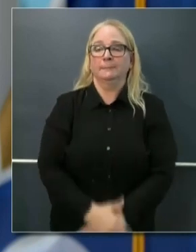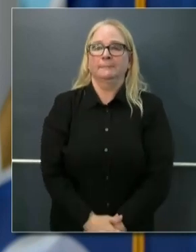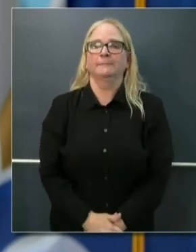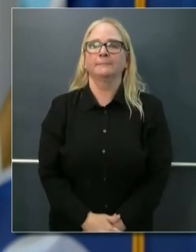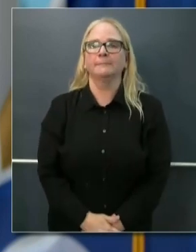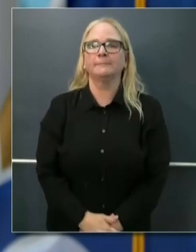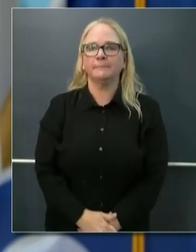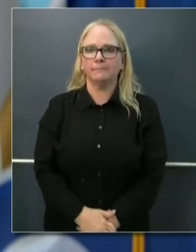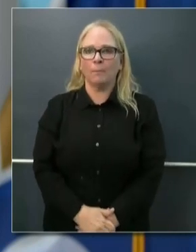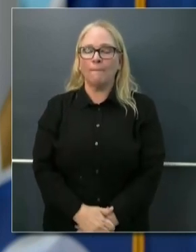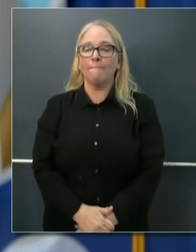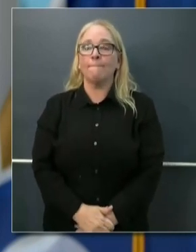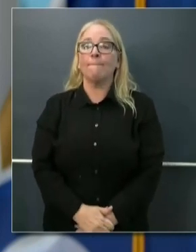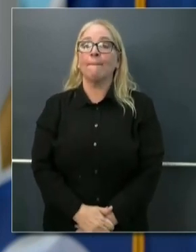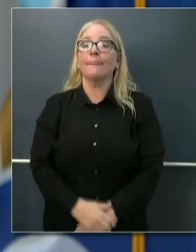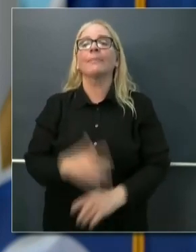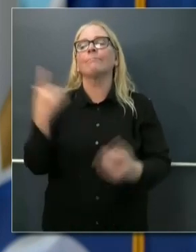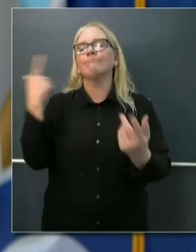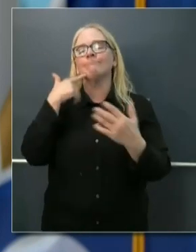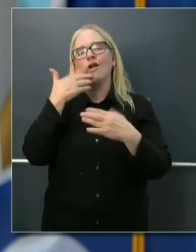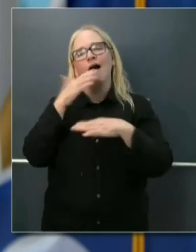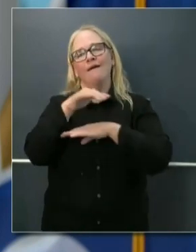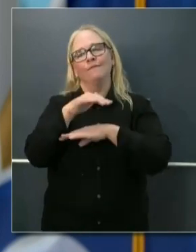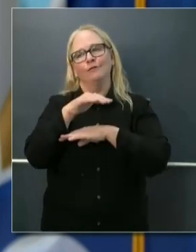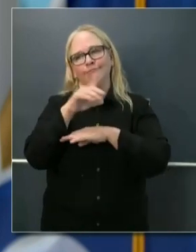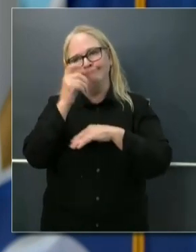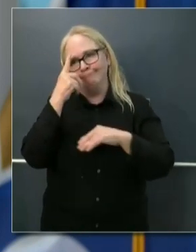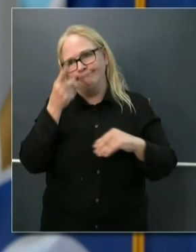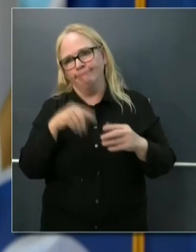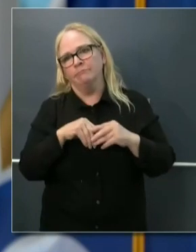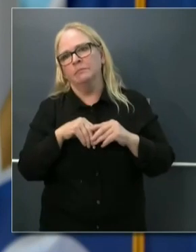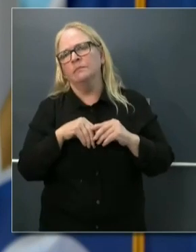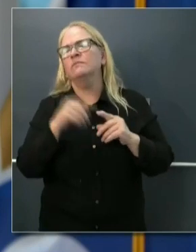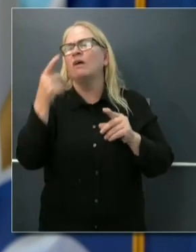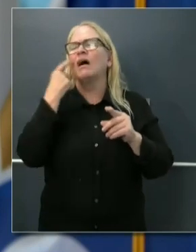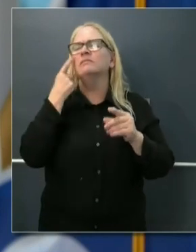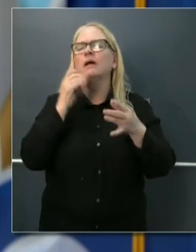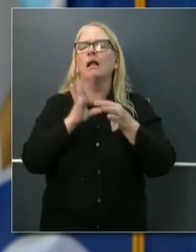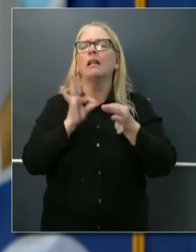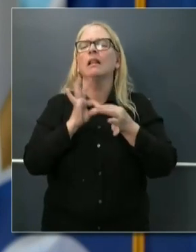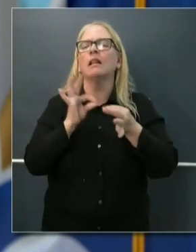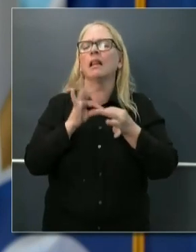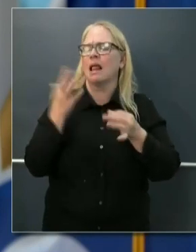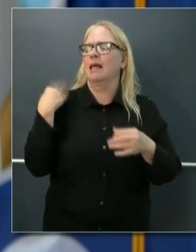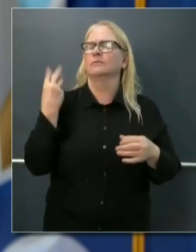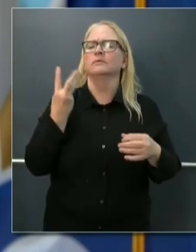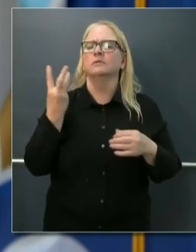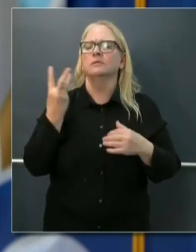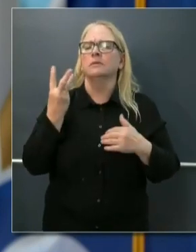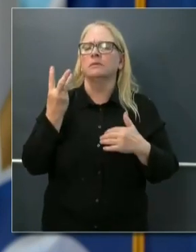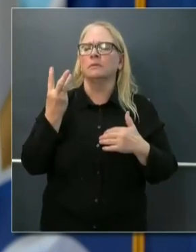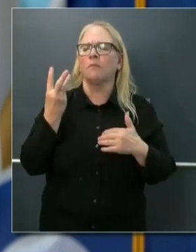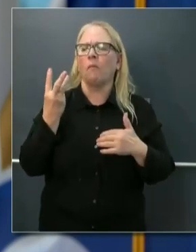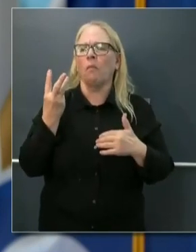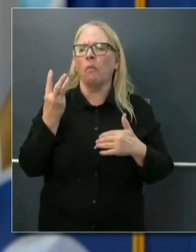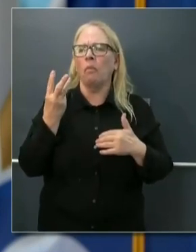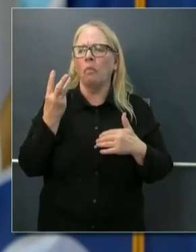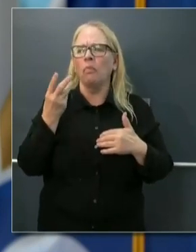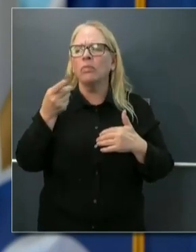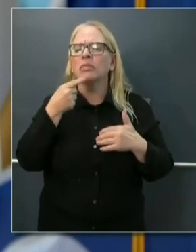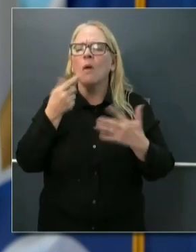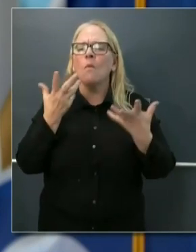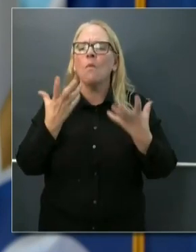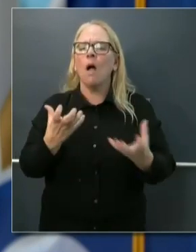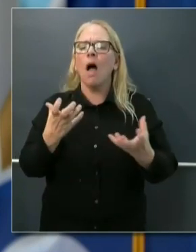Good afternoon, Governor. On Wednesday, you said you wanted medical examiners in the state to look back to as far as December for deaths that might have